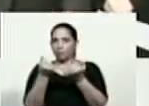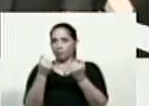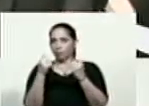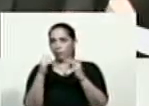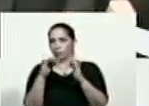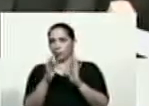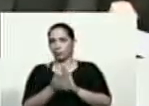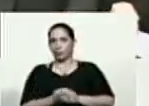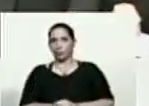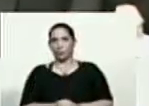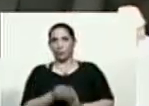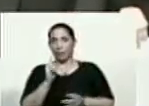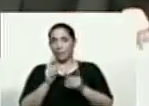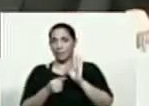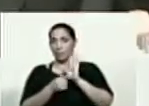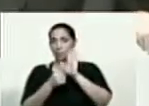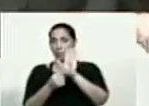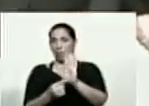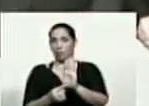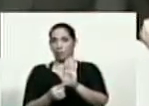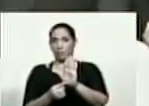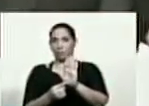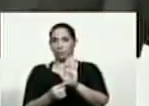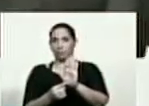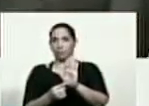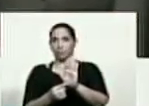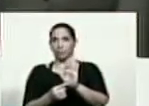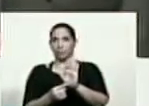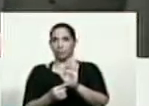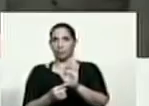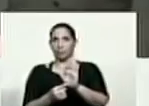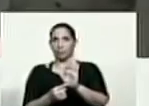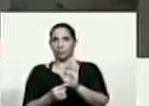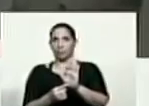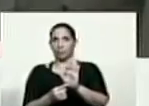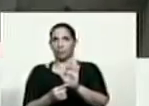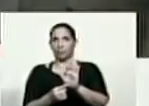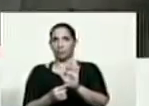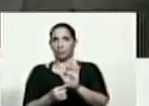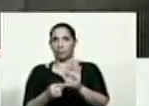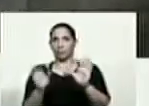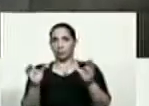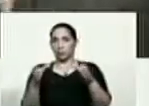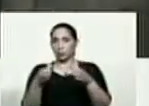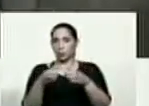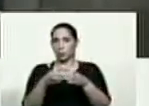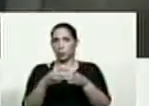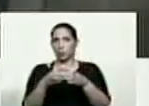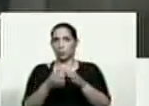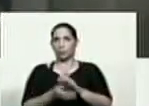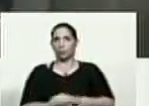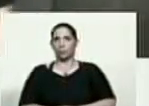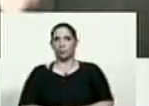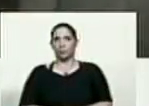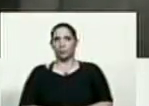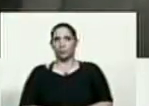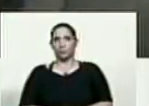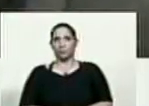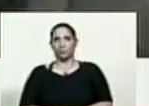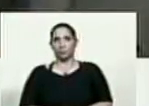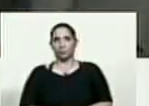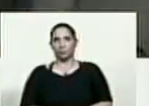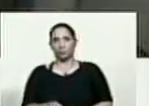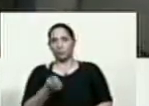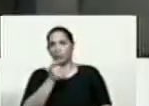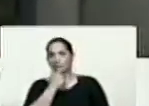es apenas una muestra. This is only a small group of countries. We are much more. We're coming